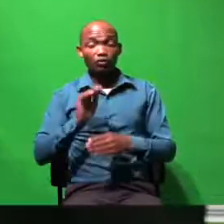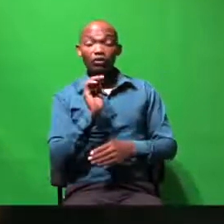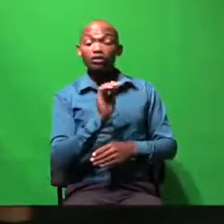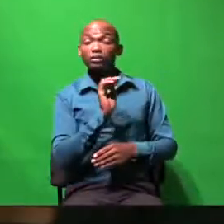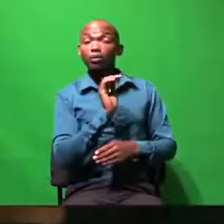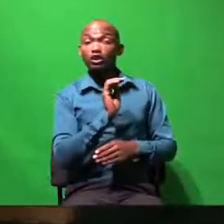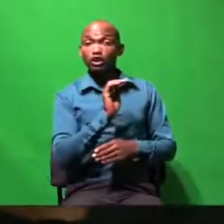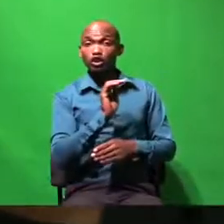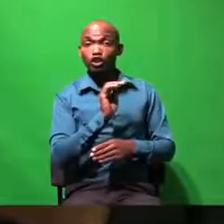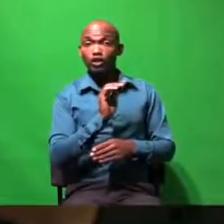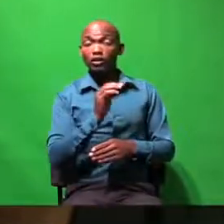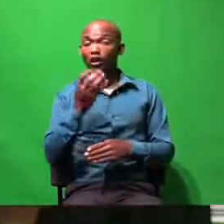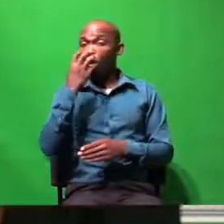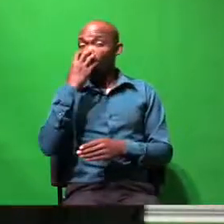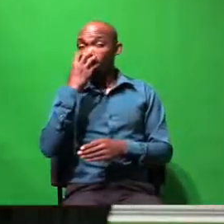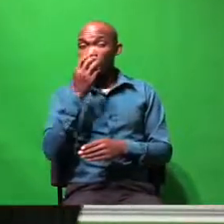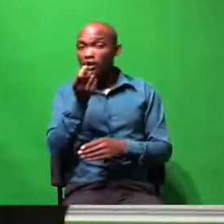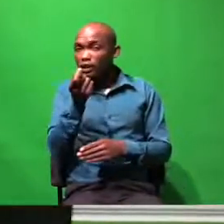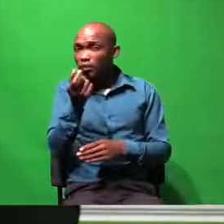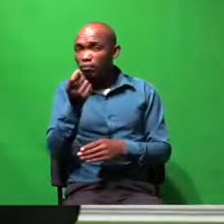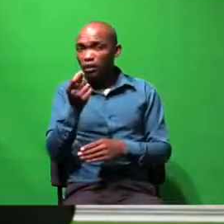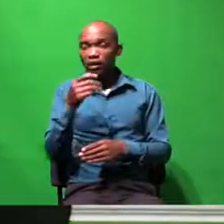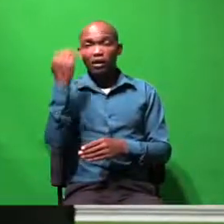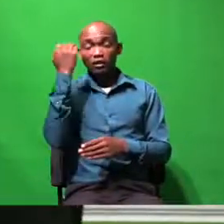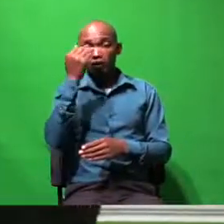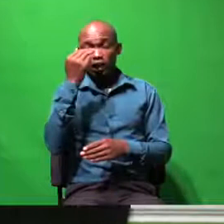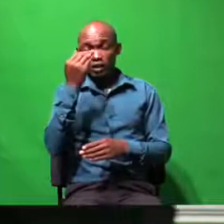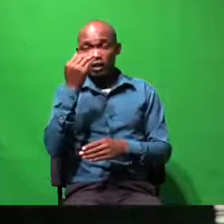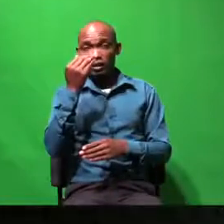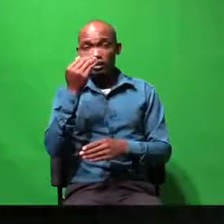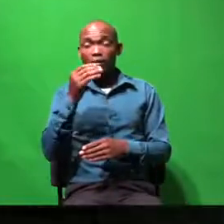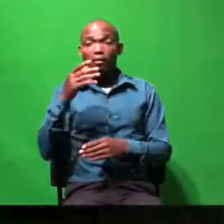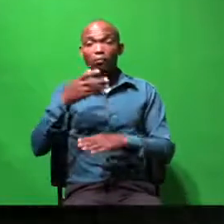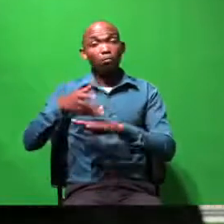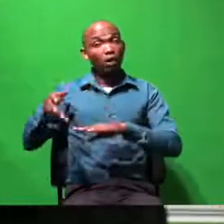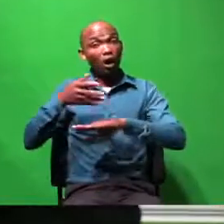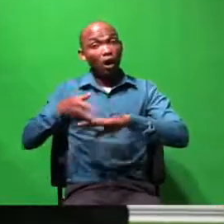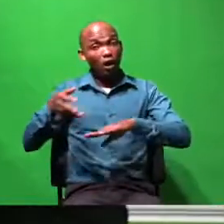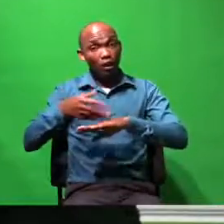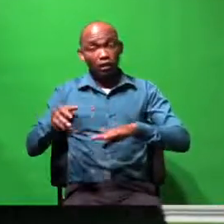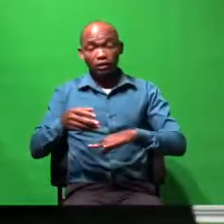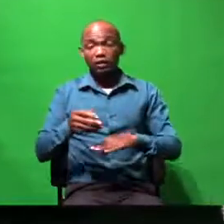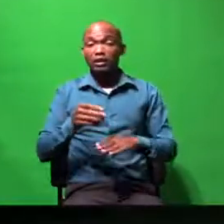of oxygenated blood. I mean the red blood cell, the kind of blood that can pass